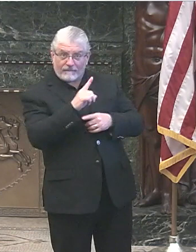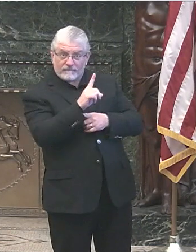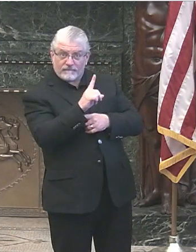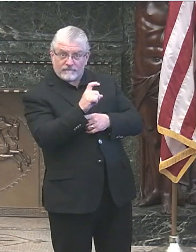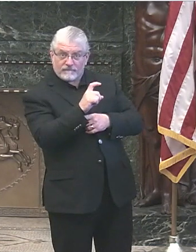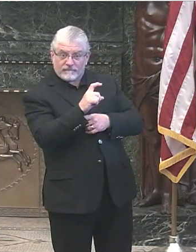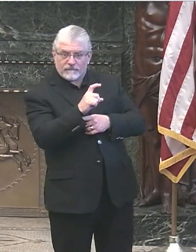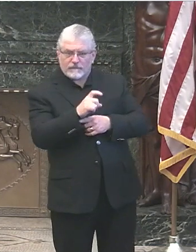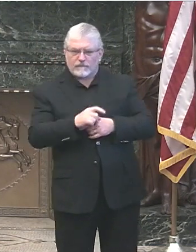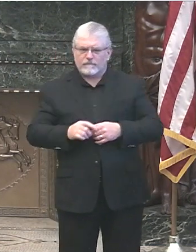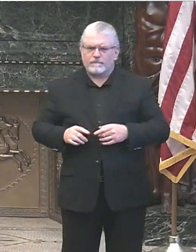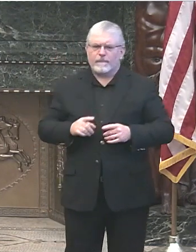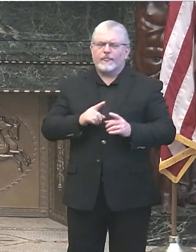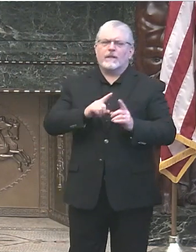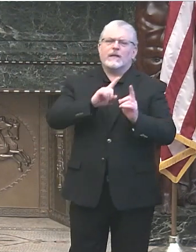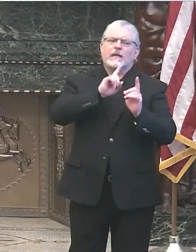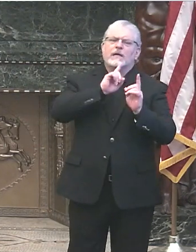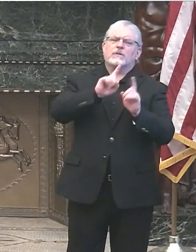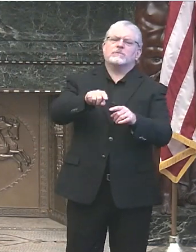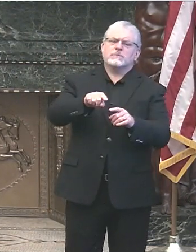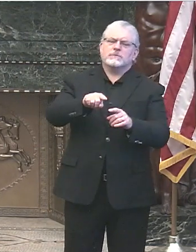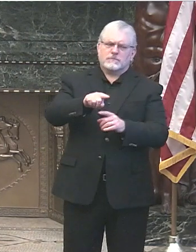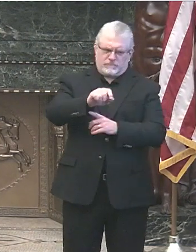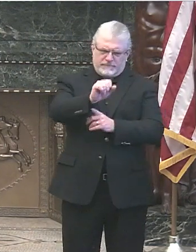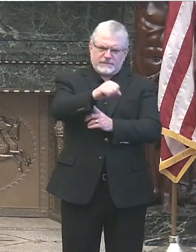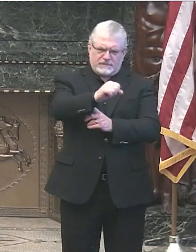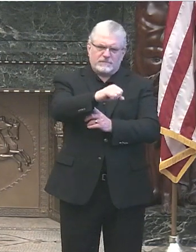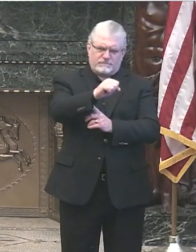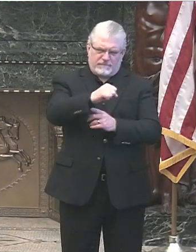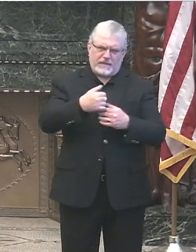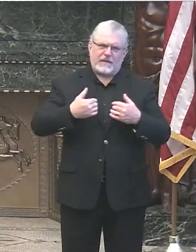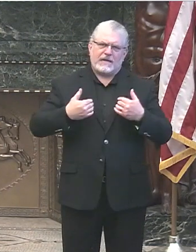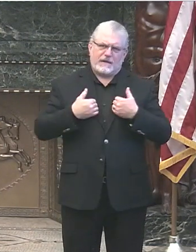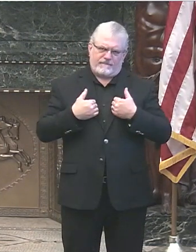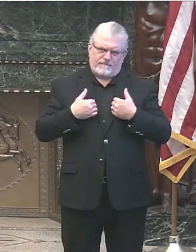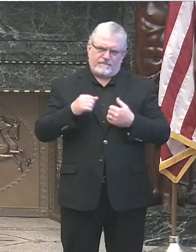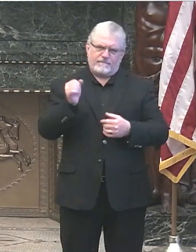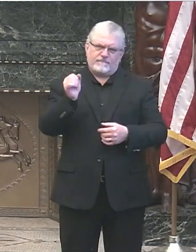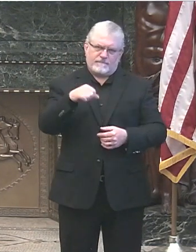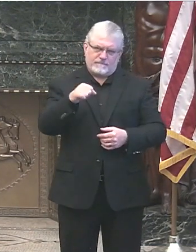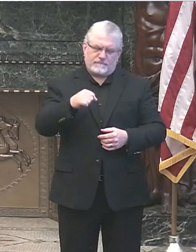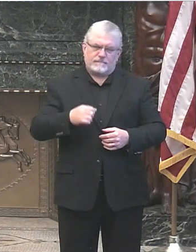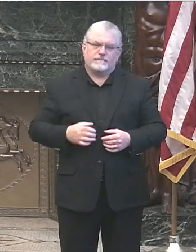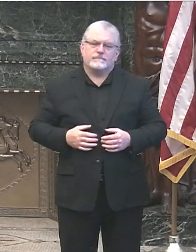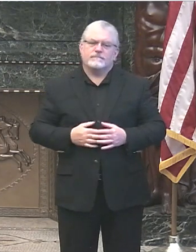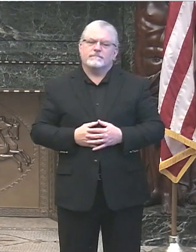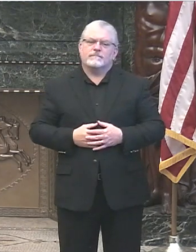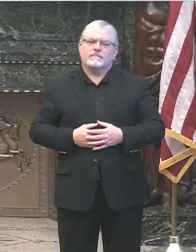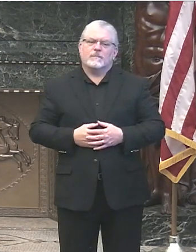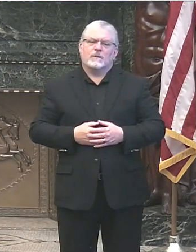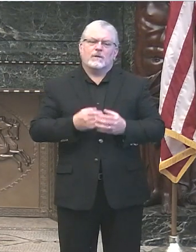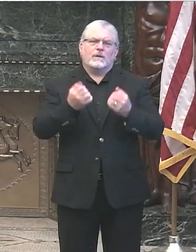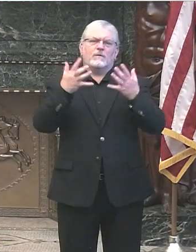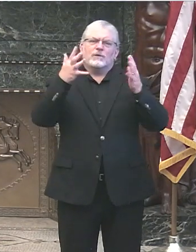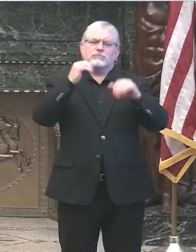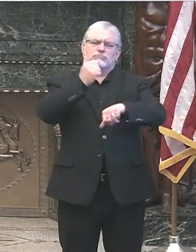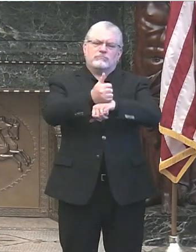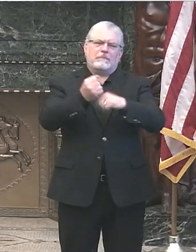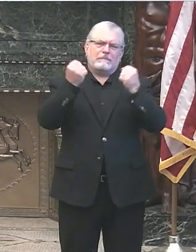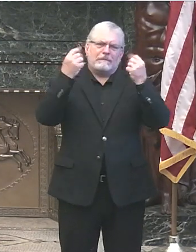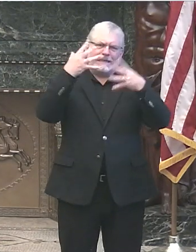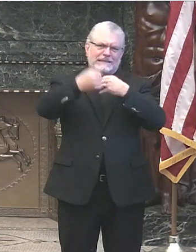that. Okay. Yes, we did have a pandemic plan. It had been put in place a number of years ago, but that